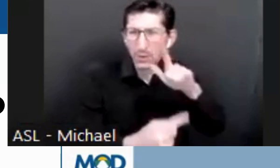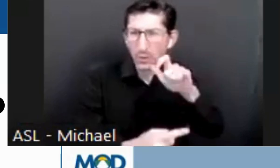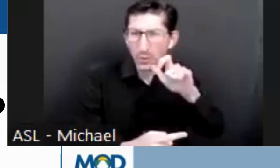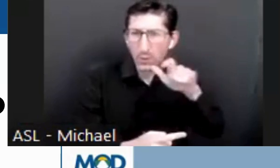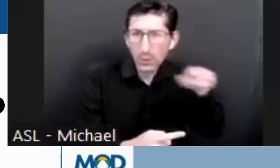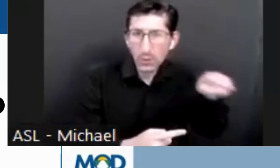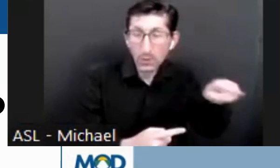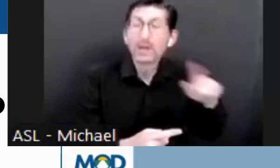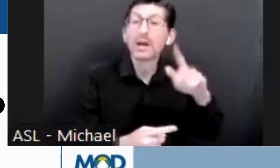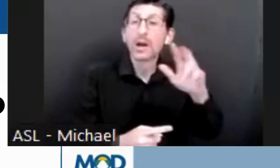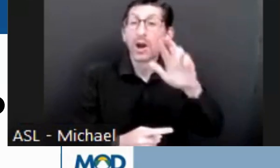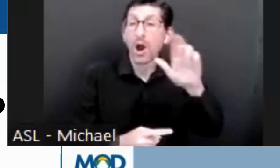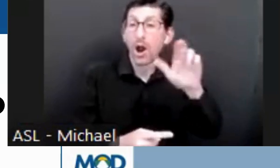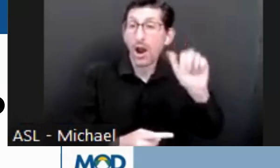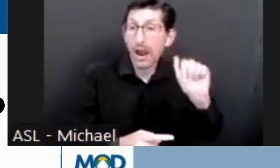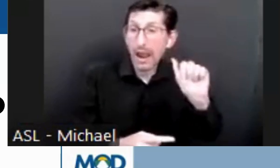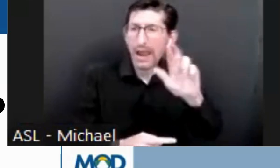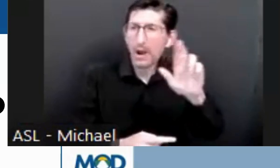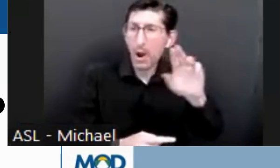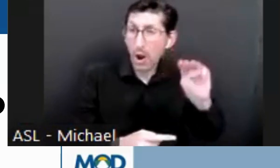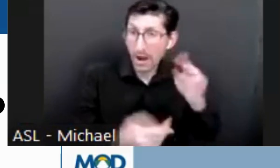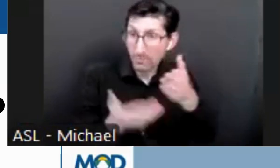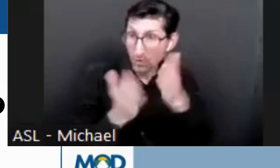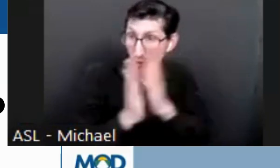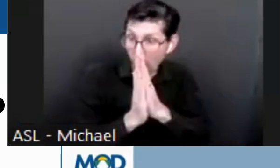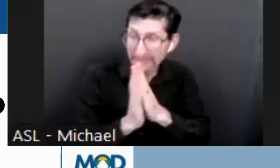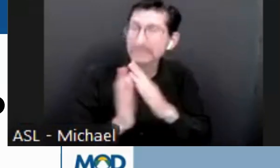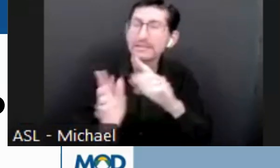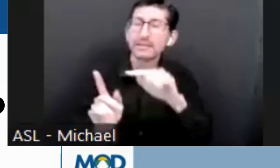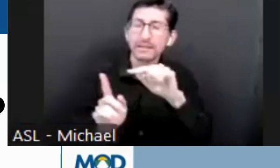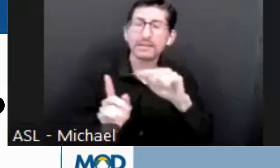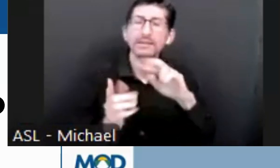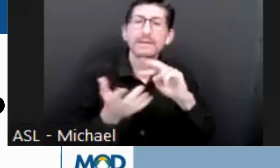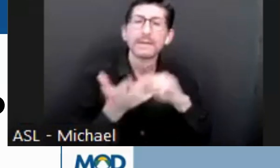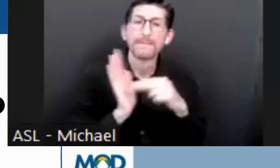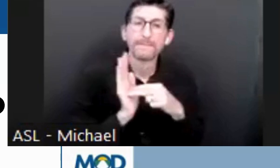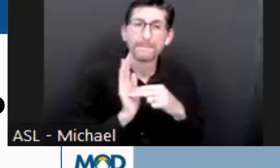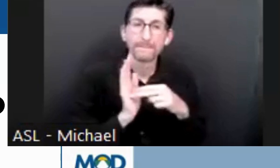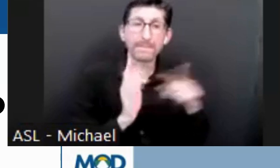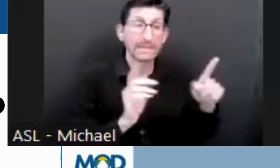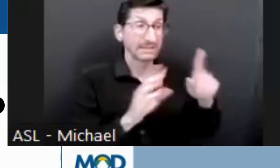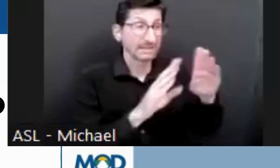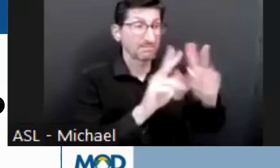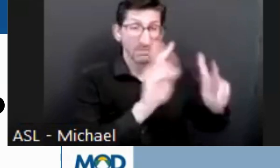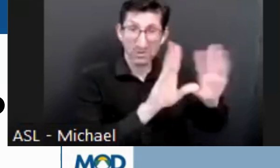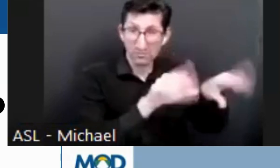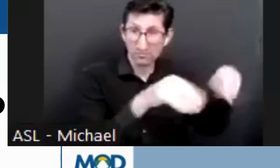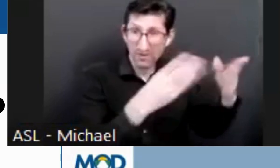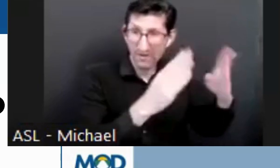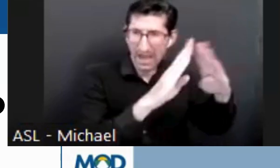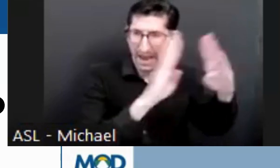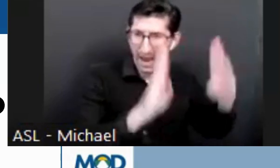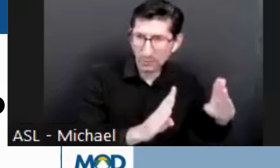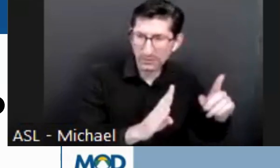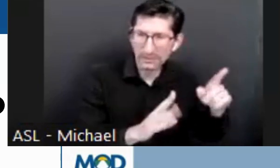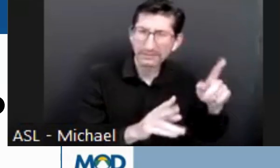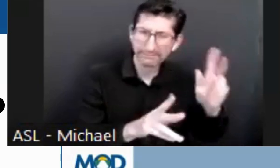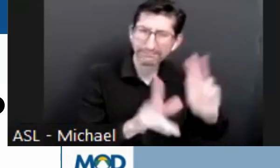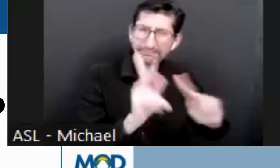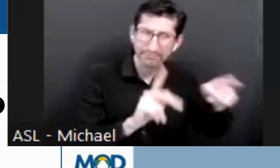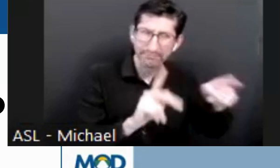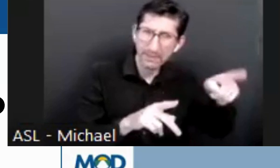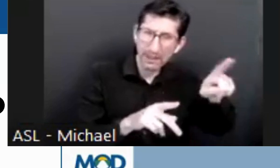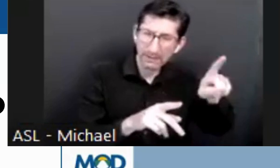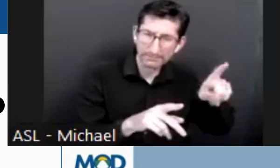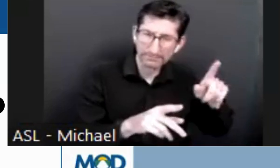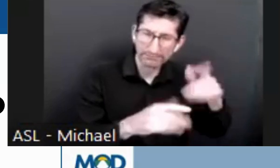reasonable accommodation or modification requests, we're referring to housing providers who are the ones responsible for receiving the